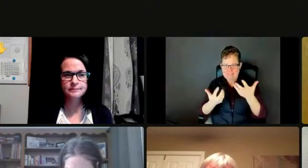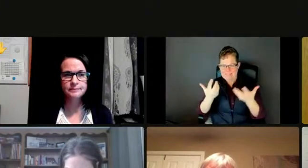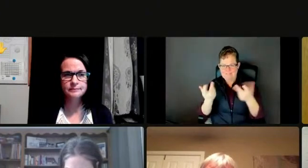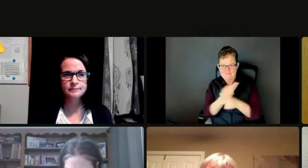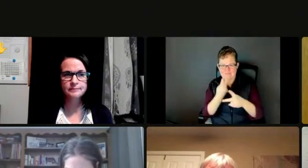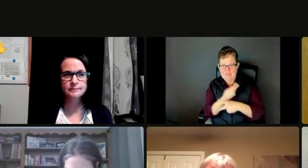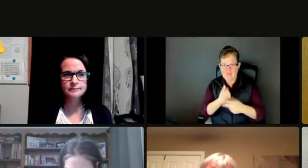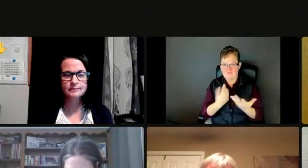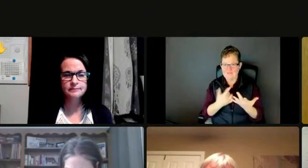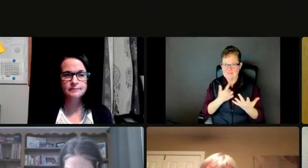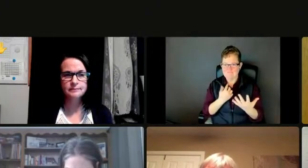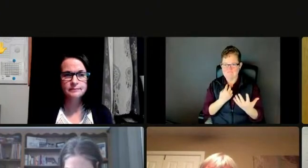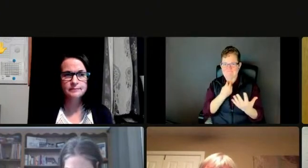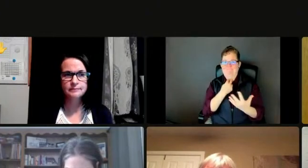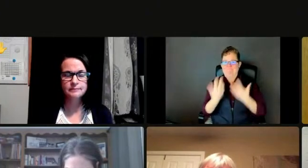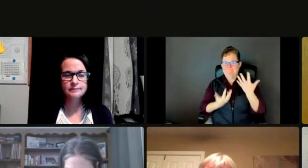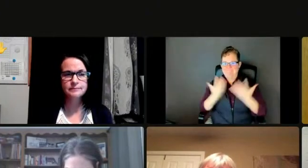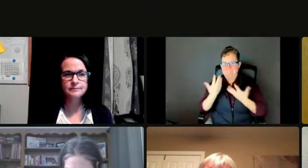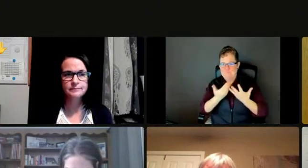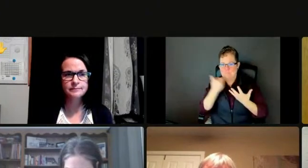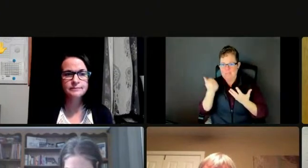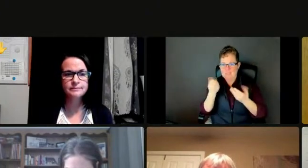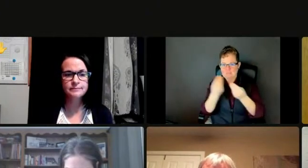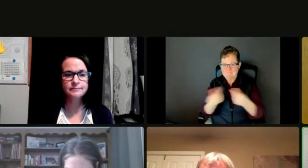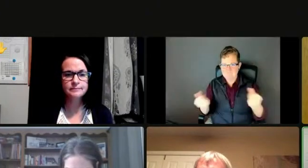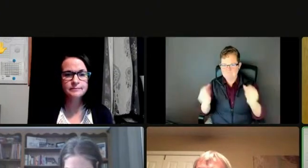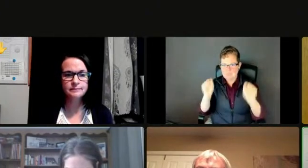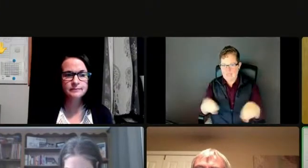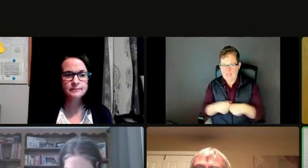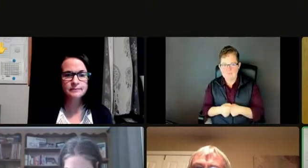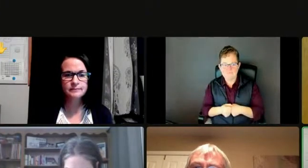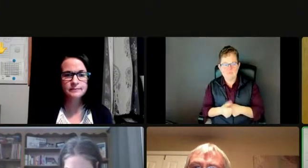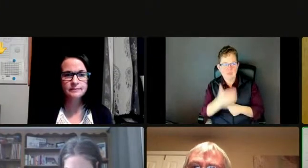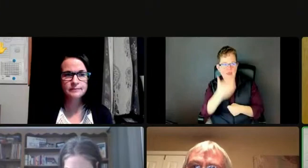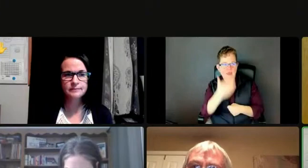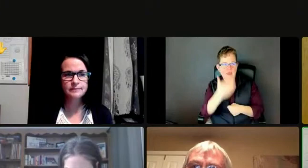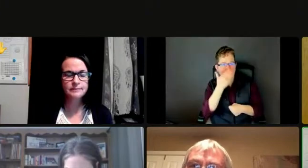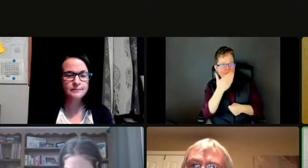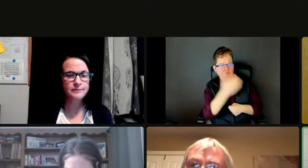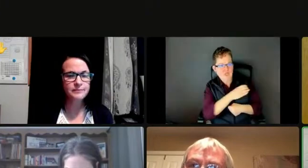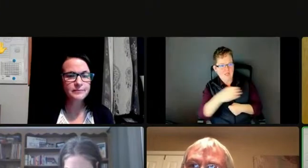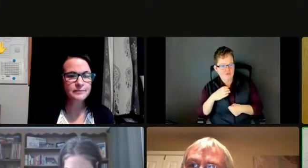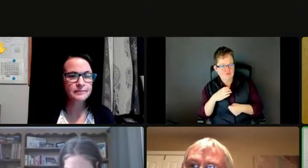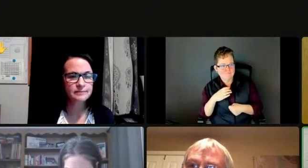the choke points along the way as best we can. Thank you, Councillor. Ms. Utes.